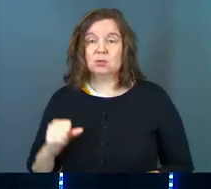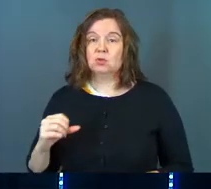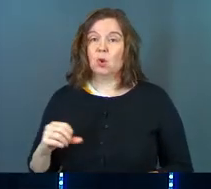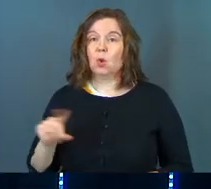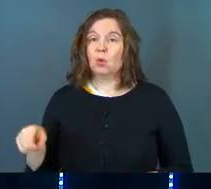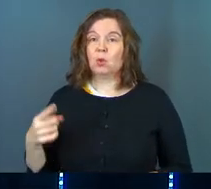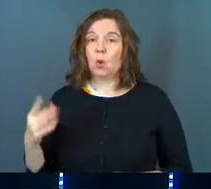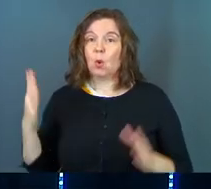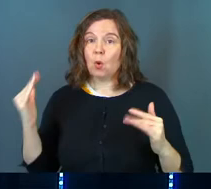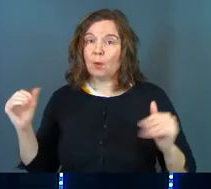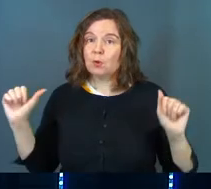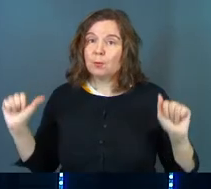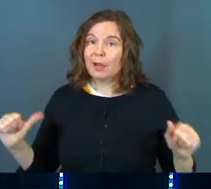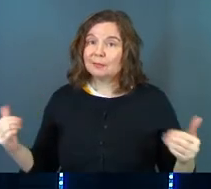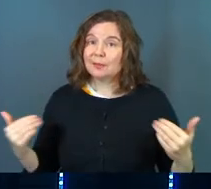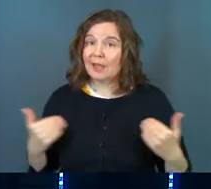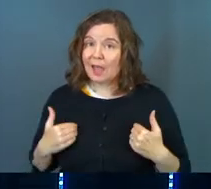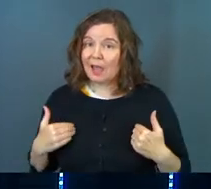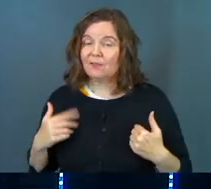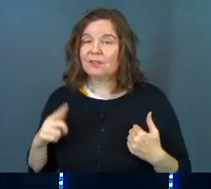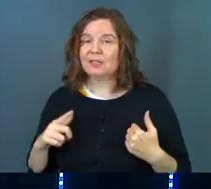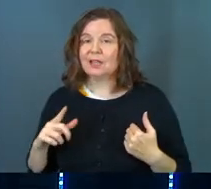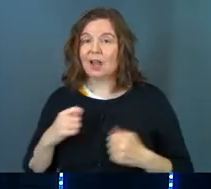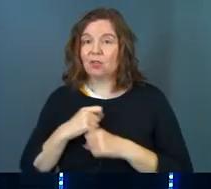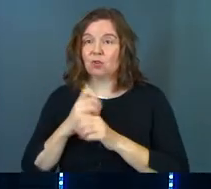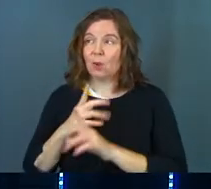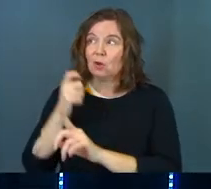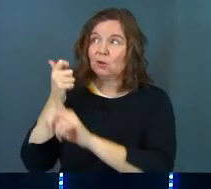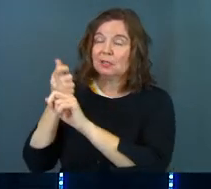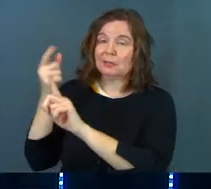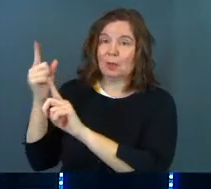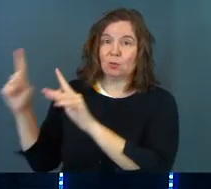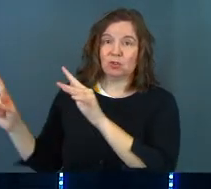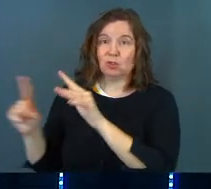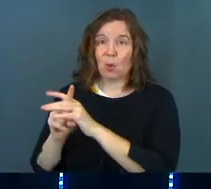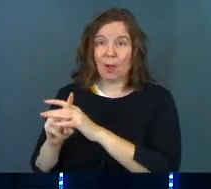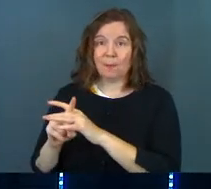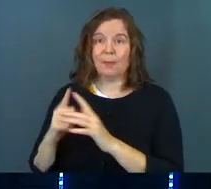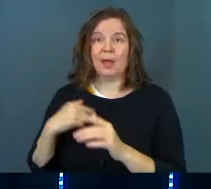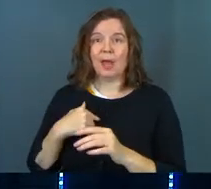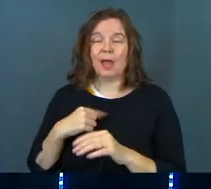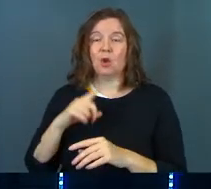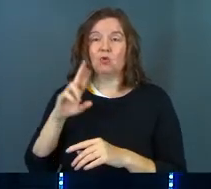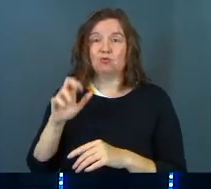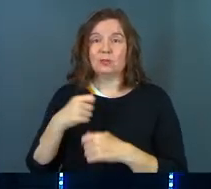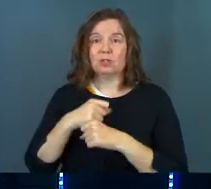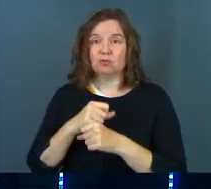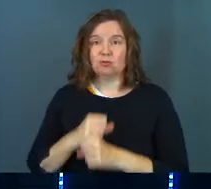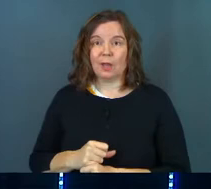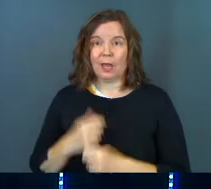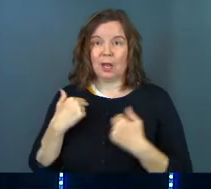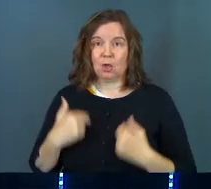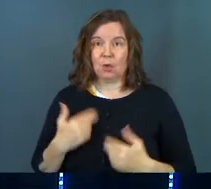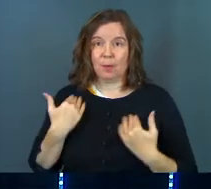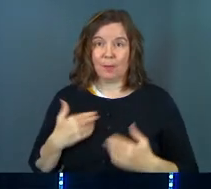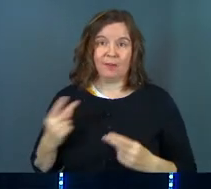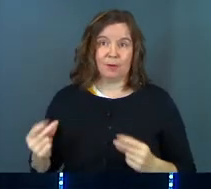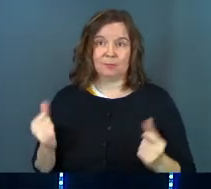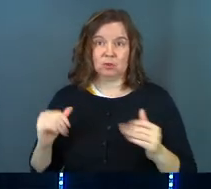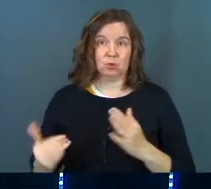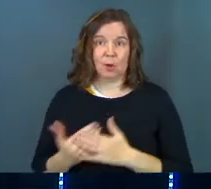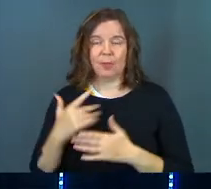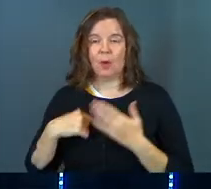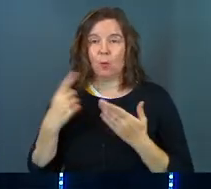And so the only hope that you possibly have is that the Creator himself would show up and recreate a human body from